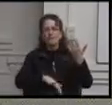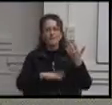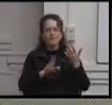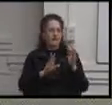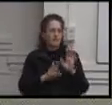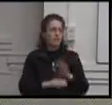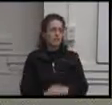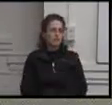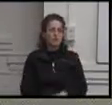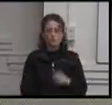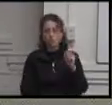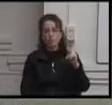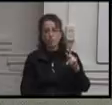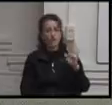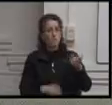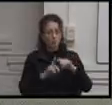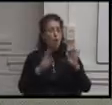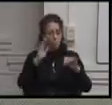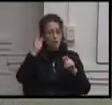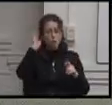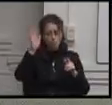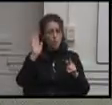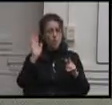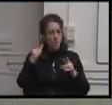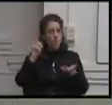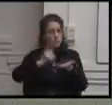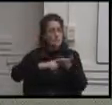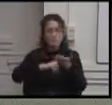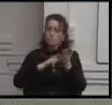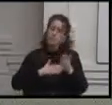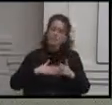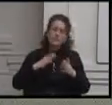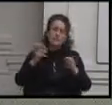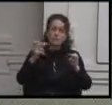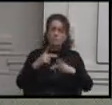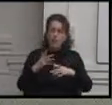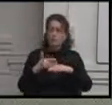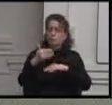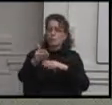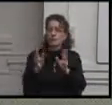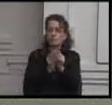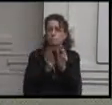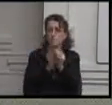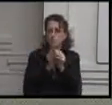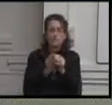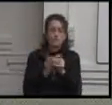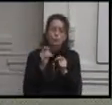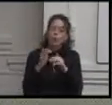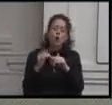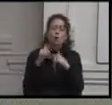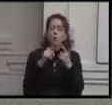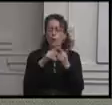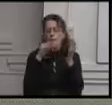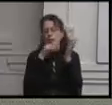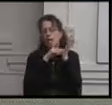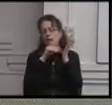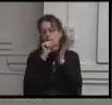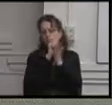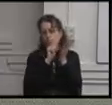there. Okay. So we'll answer that. Yeah, please come back. Great. We've got it on the agenda. Thank you all. Ms. Pickering.